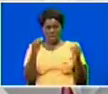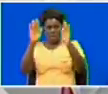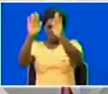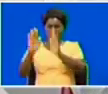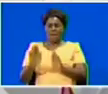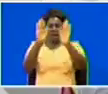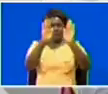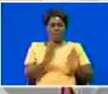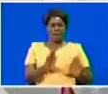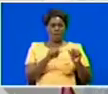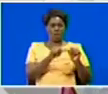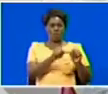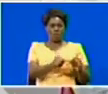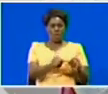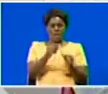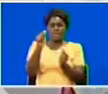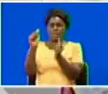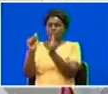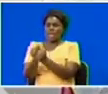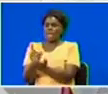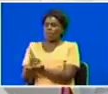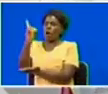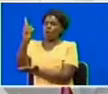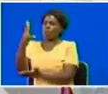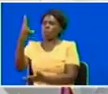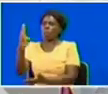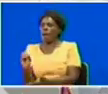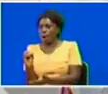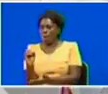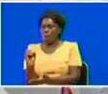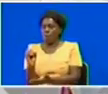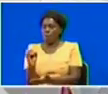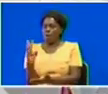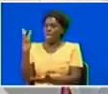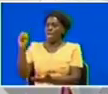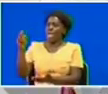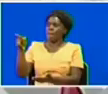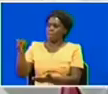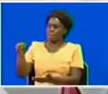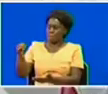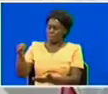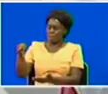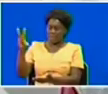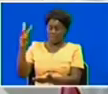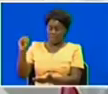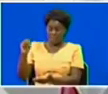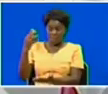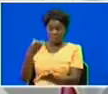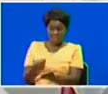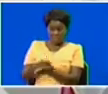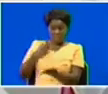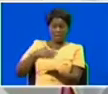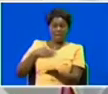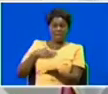been sustained by the 10 bob, the 20 bob, the 50 bob. The people are sending to my M-Pesa number, 652-451. So thank you very